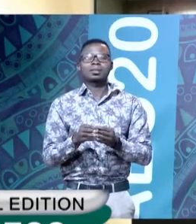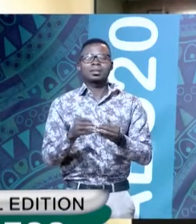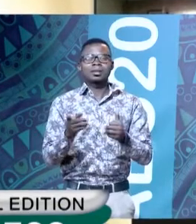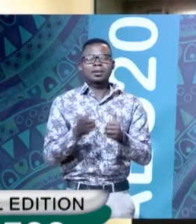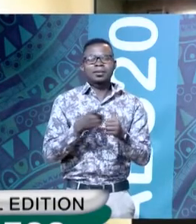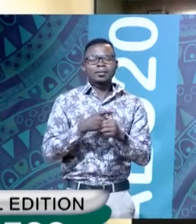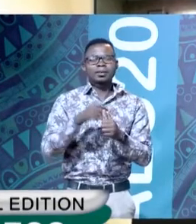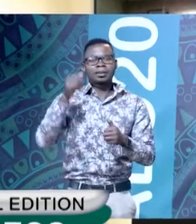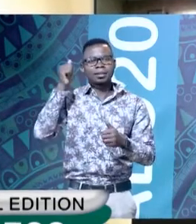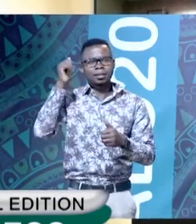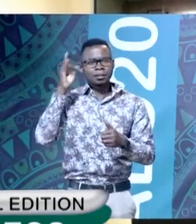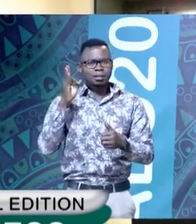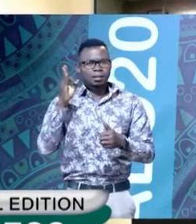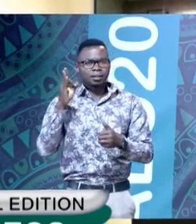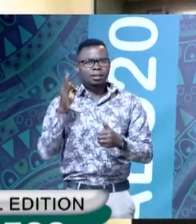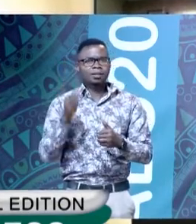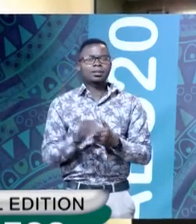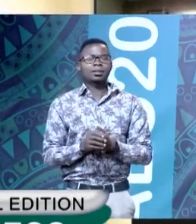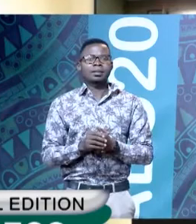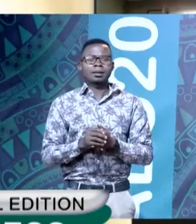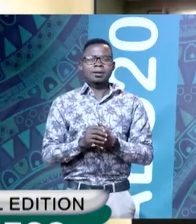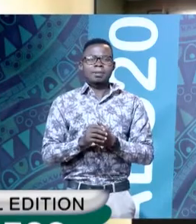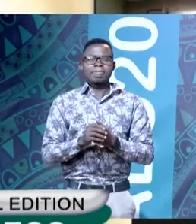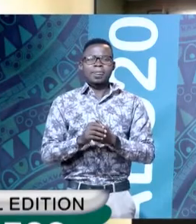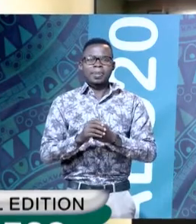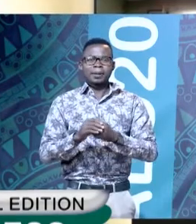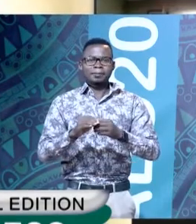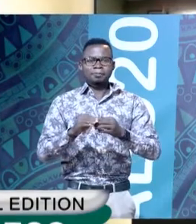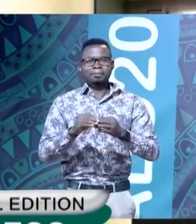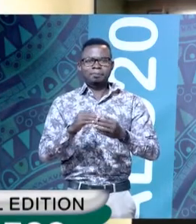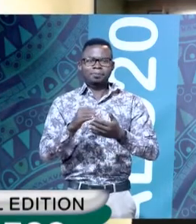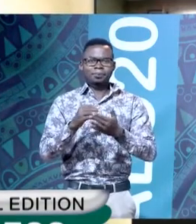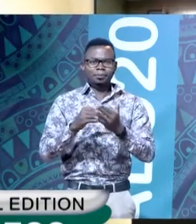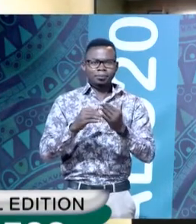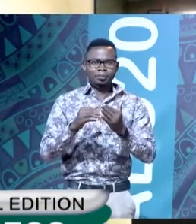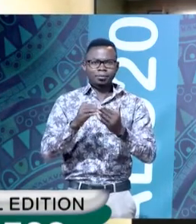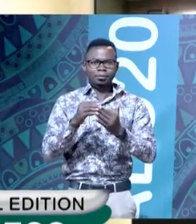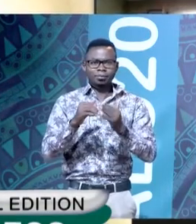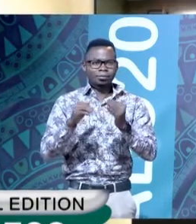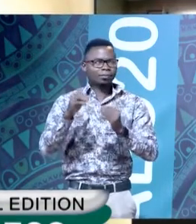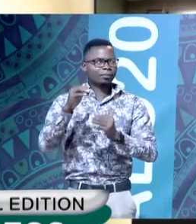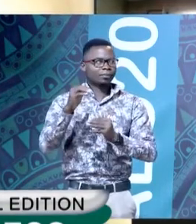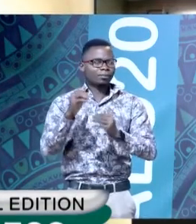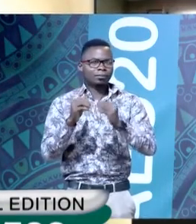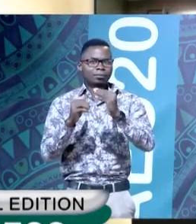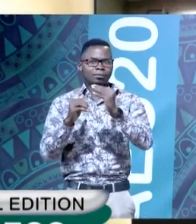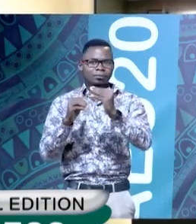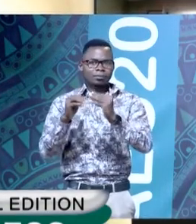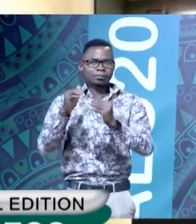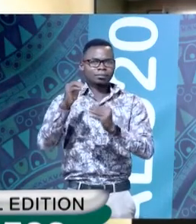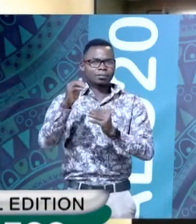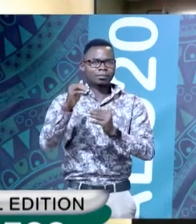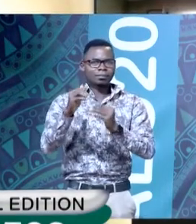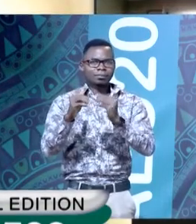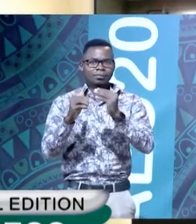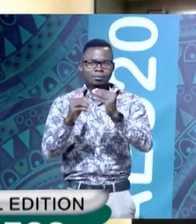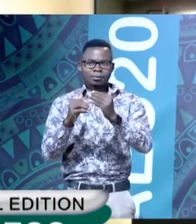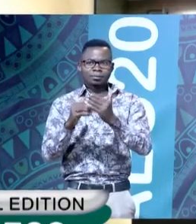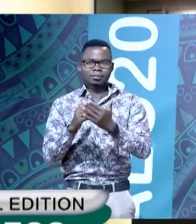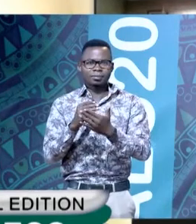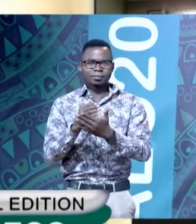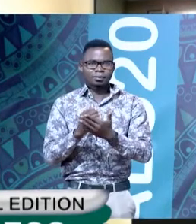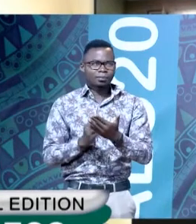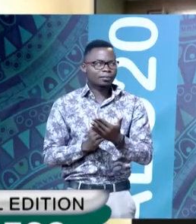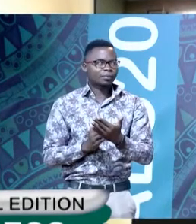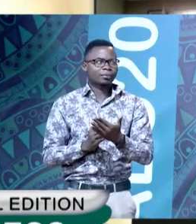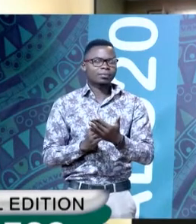the African Continental Free Trade Area, which has, of course, some pending issues, but if activated,